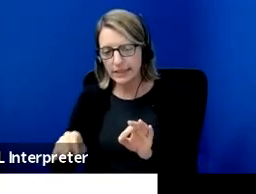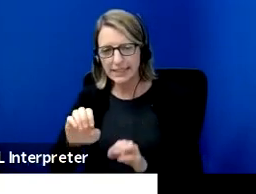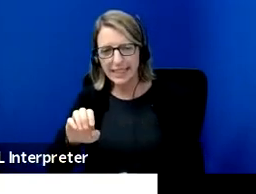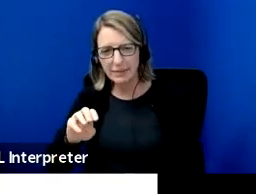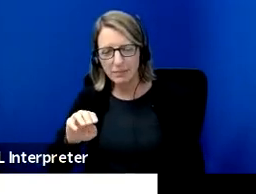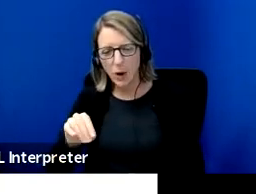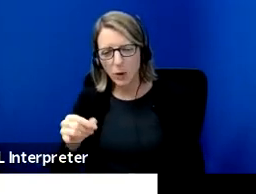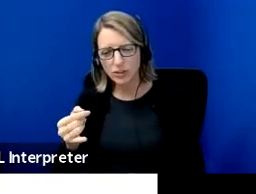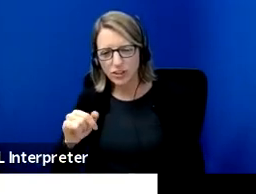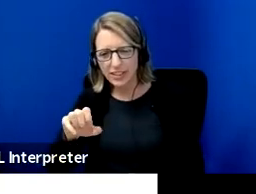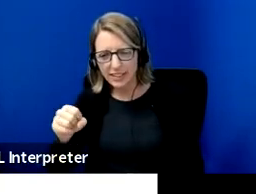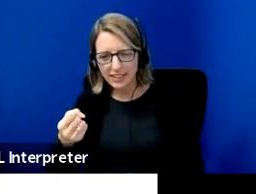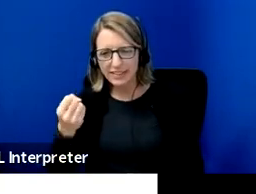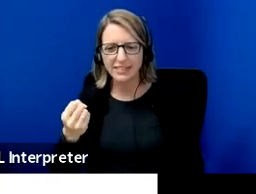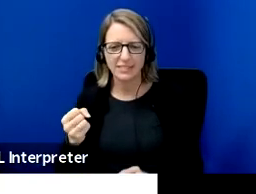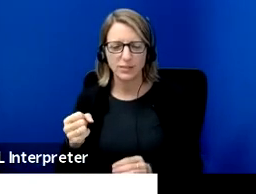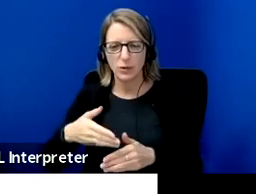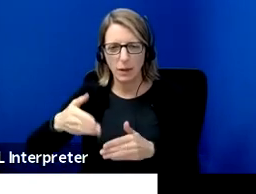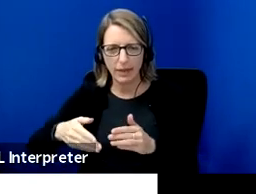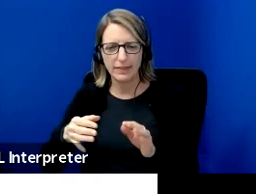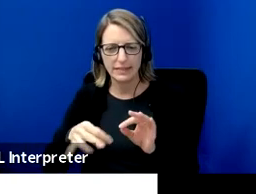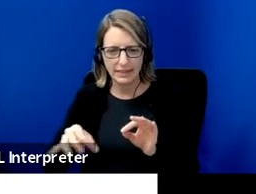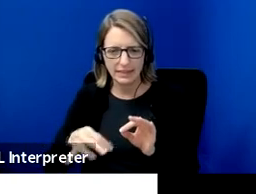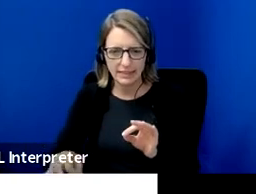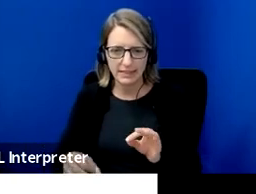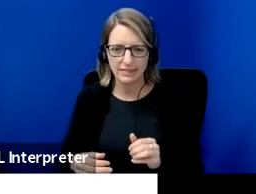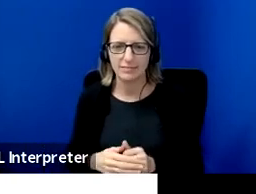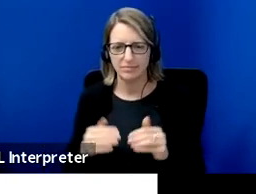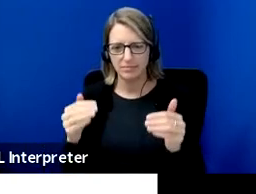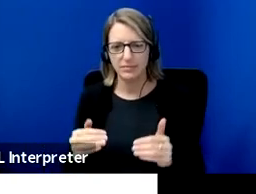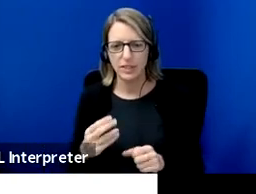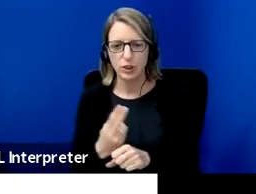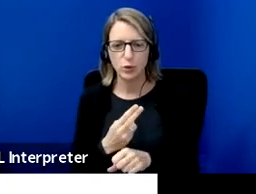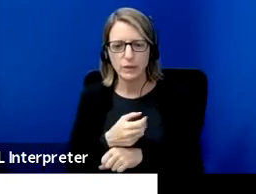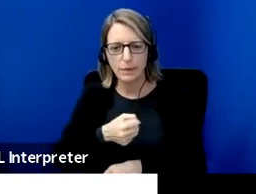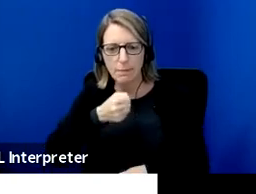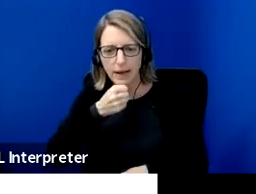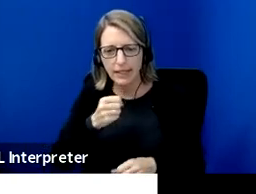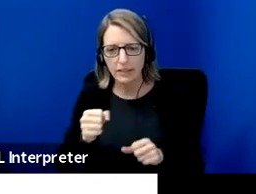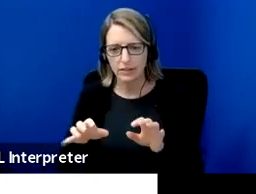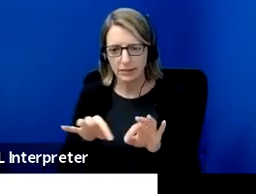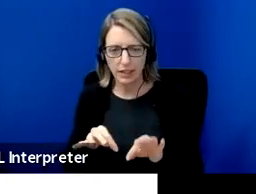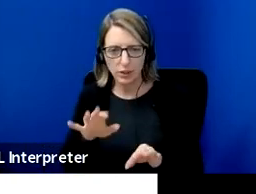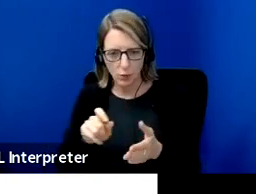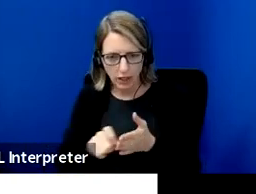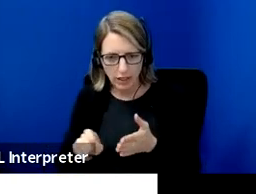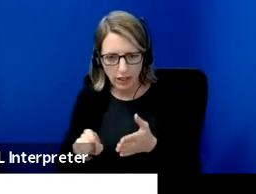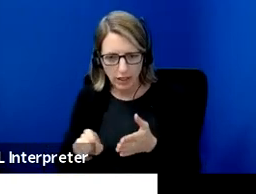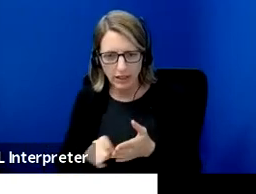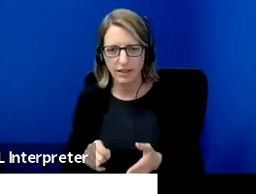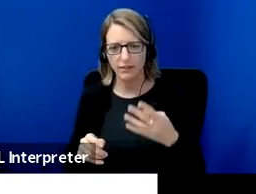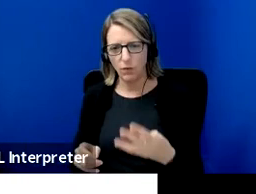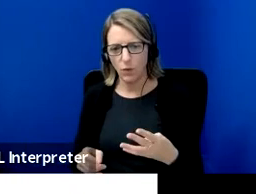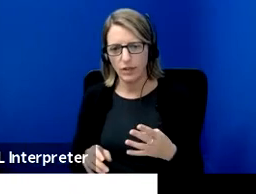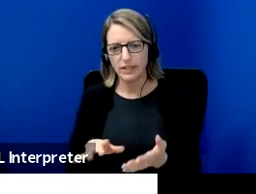Tap the green check to add to your journal. It's associated to English language arts, and once again, is compatible with